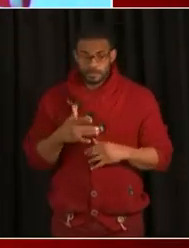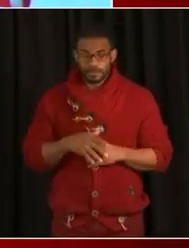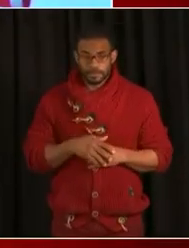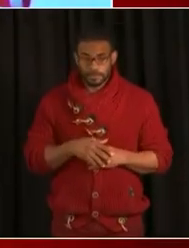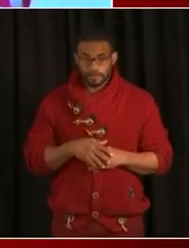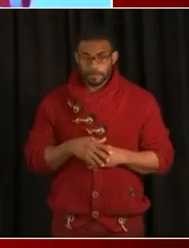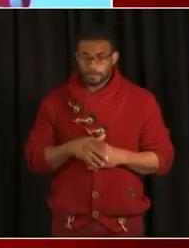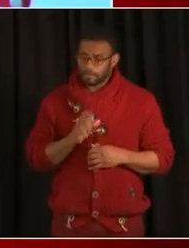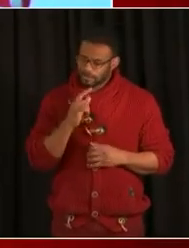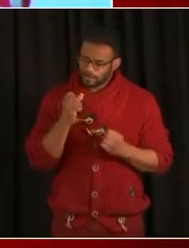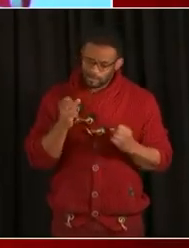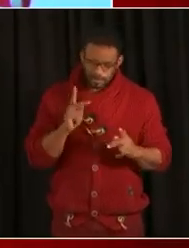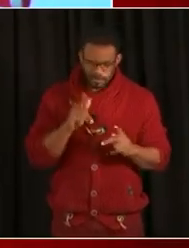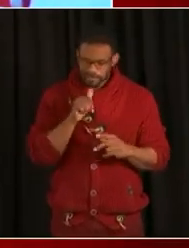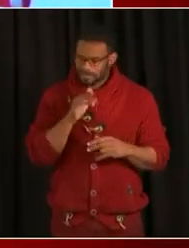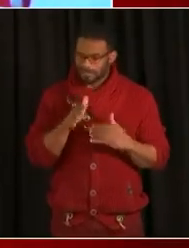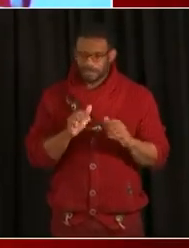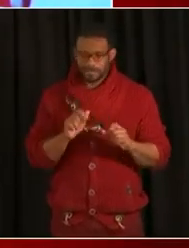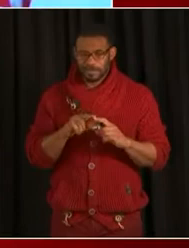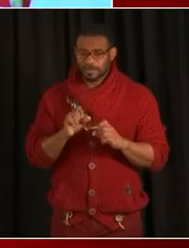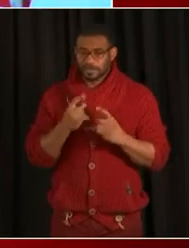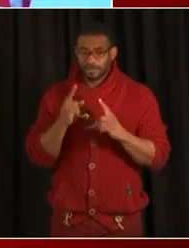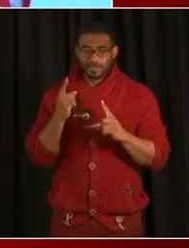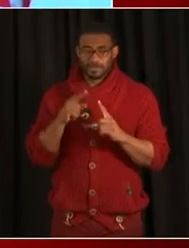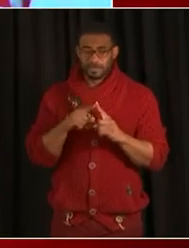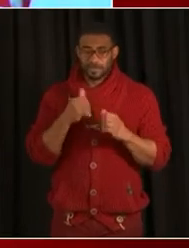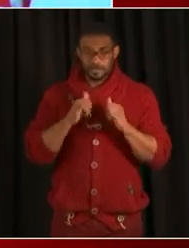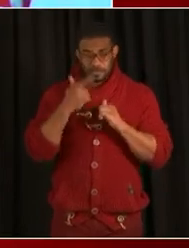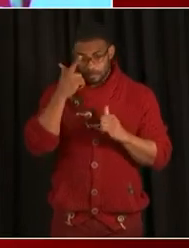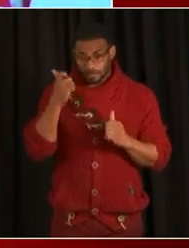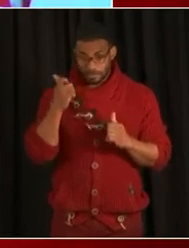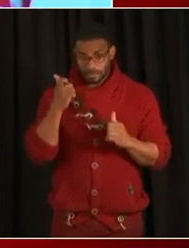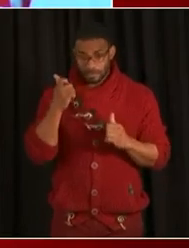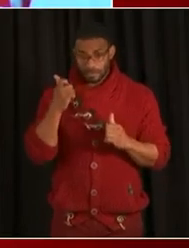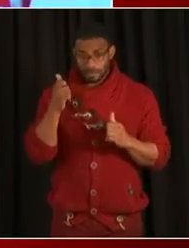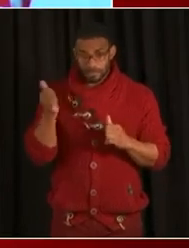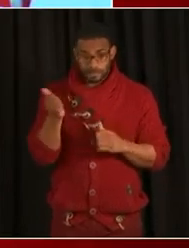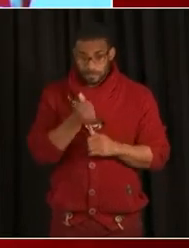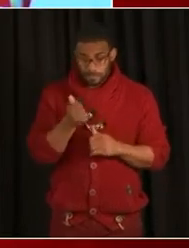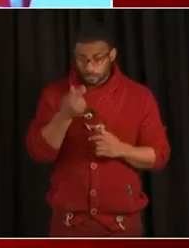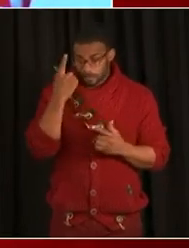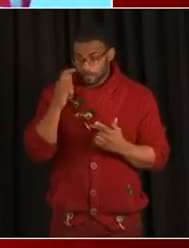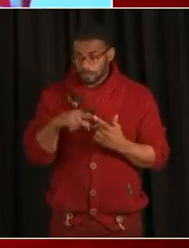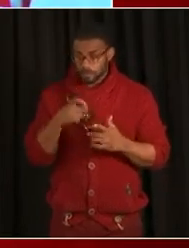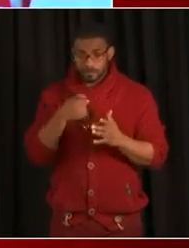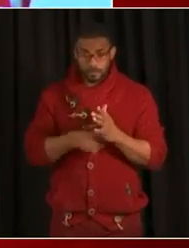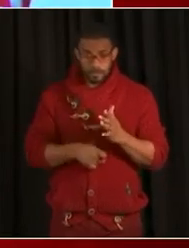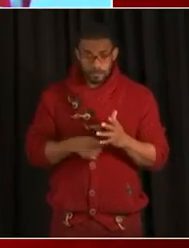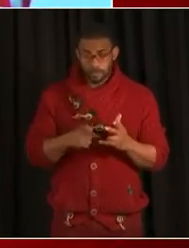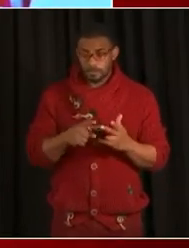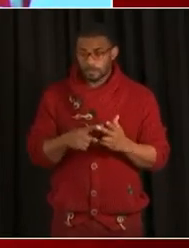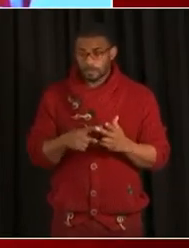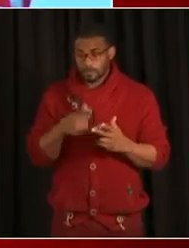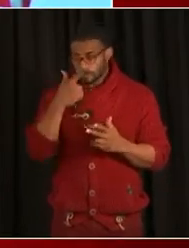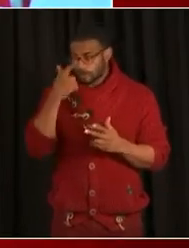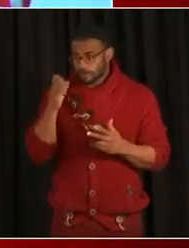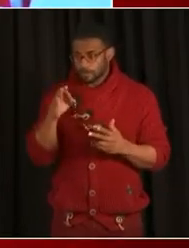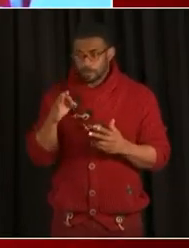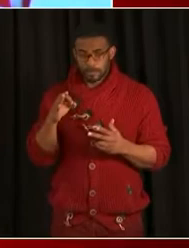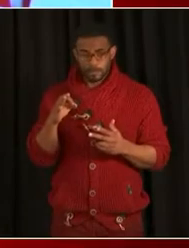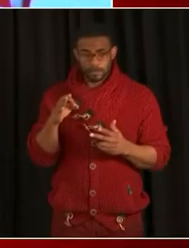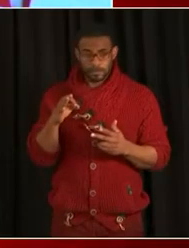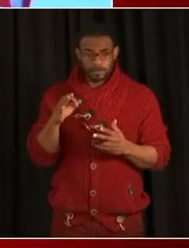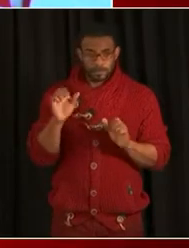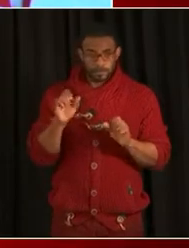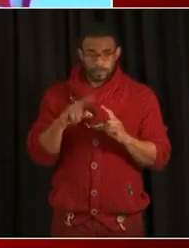feel. There are many people who aren't able to make it to performances because of the transportation, because of the cost, because